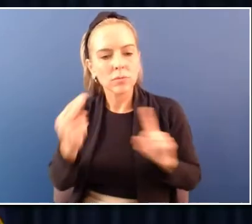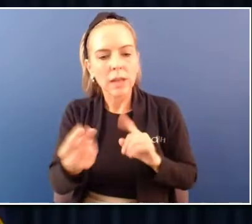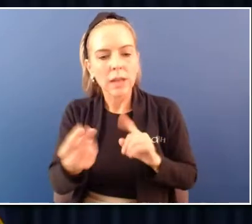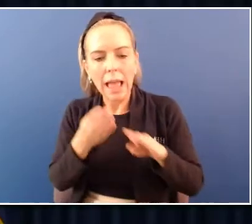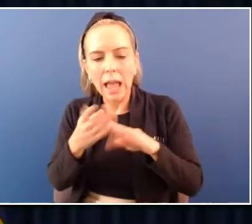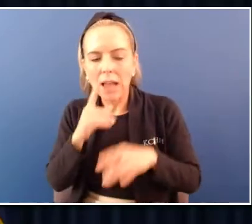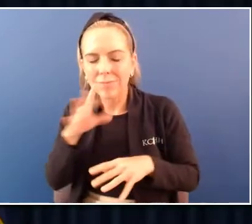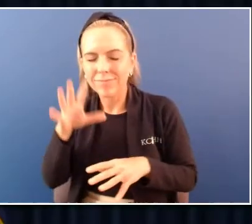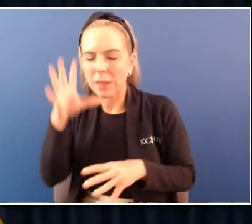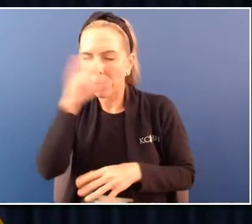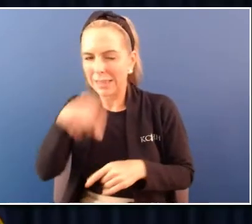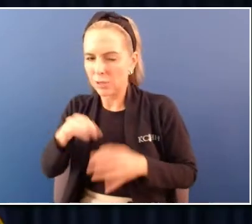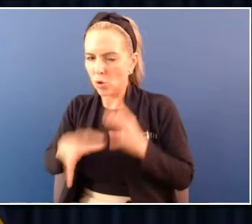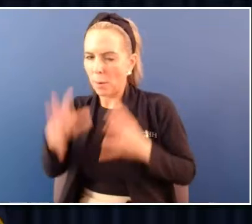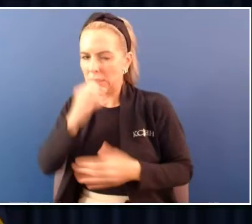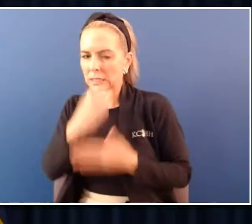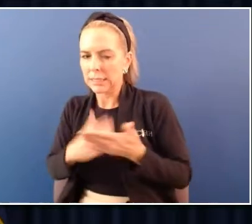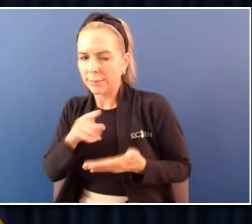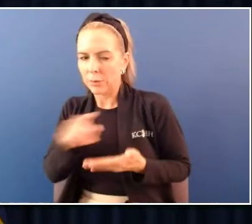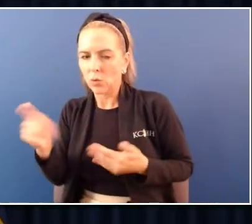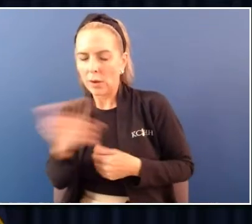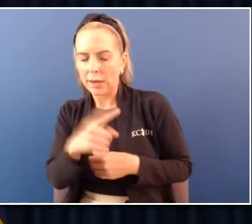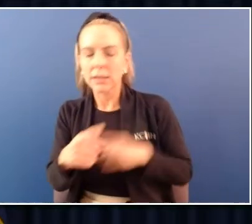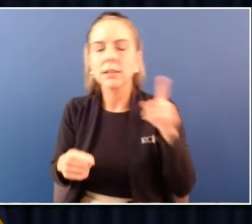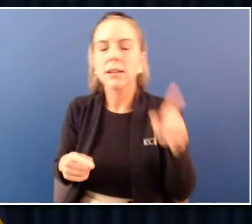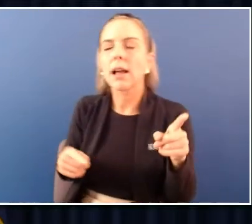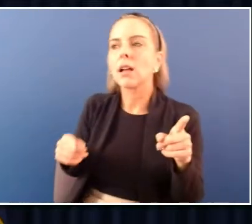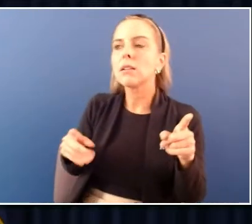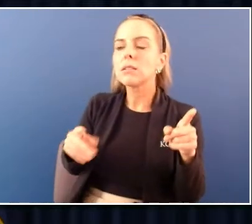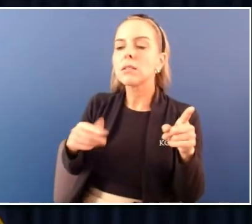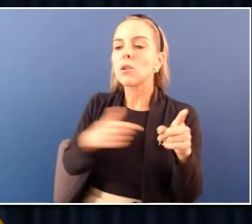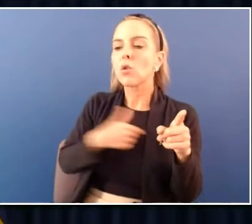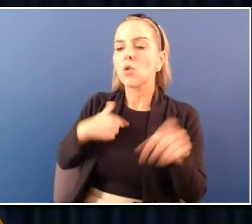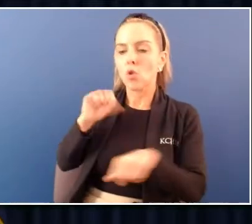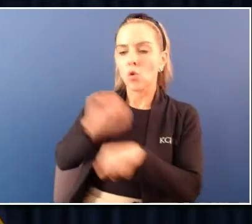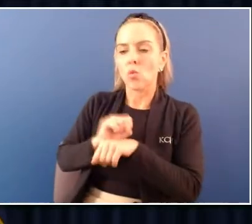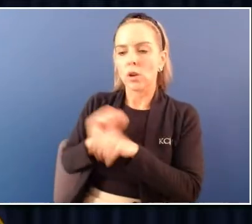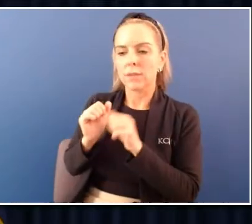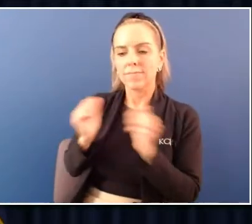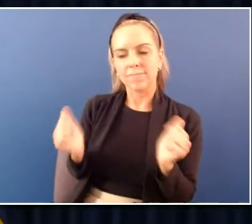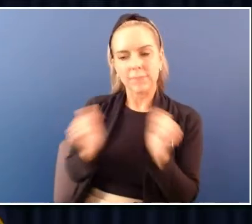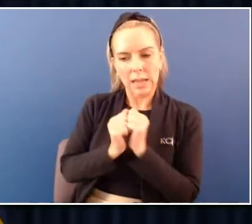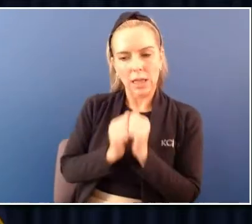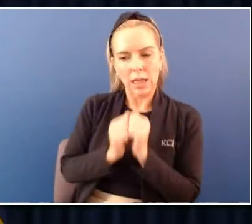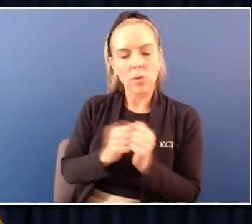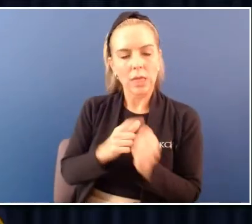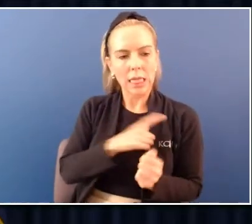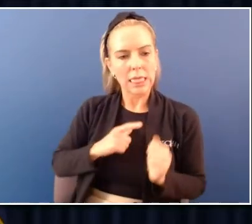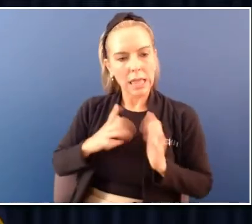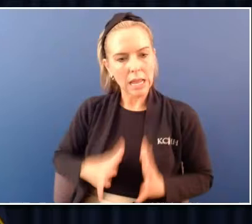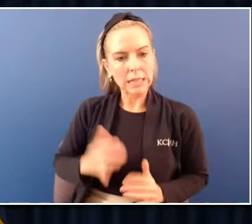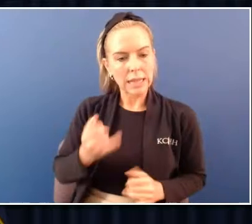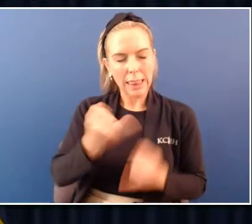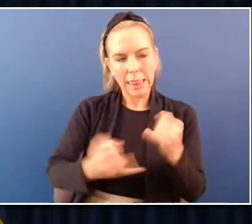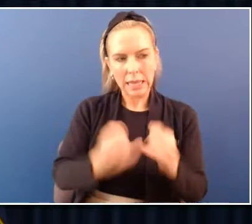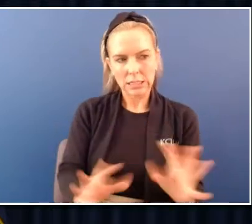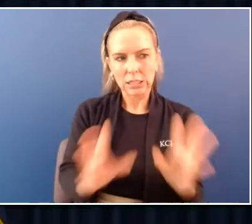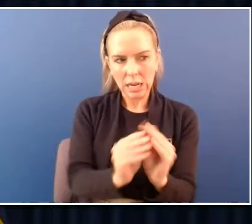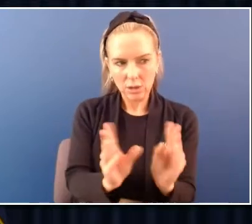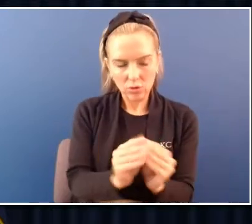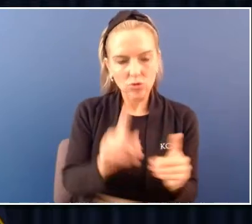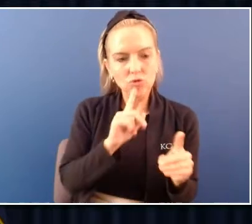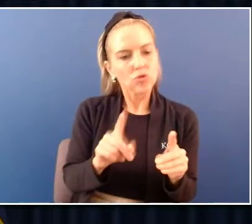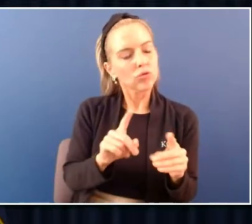6 months. I believe that we worked together with the legislature in that last session to secure